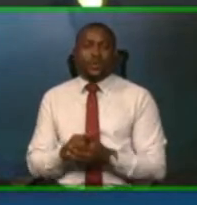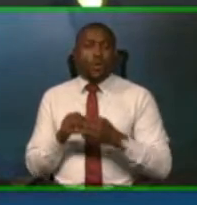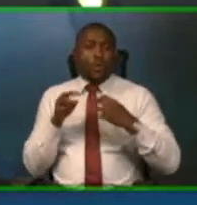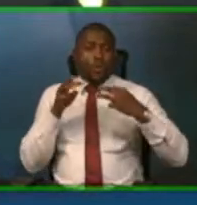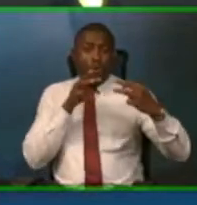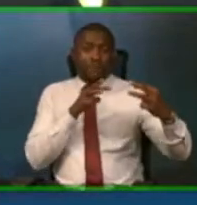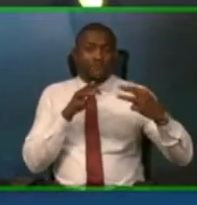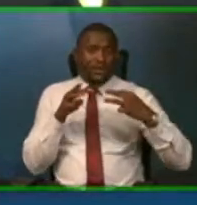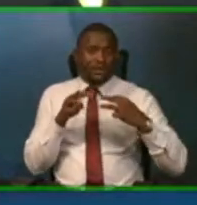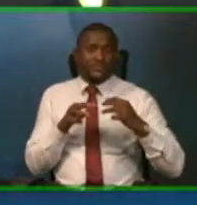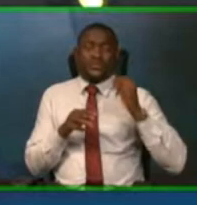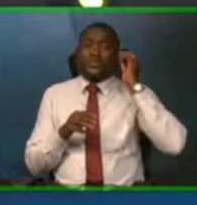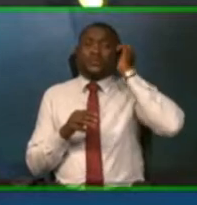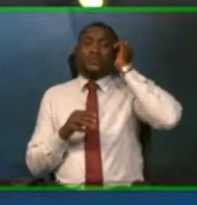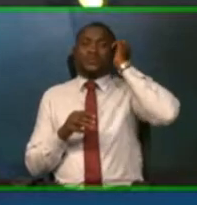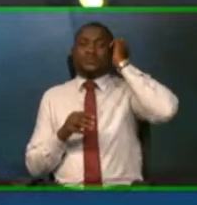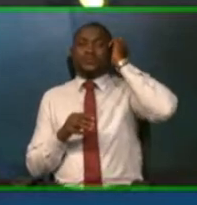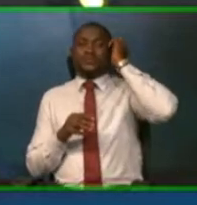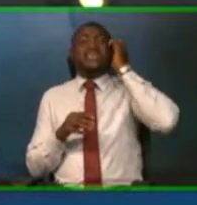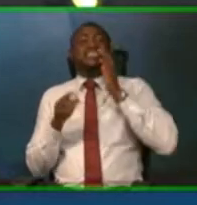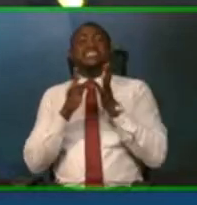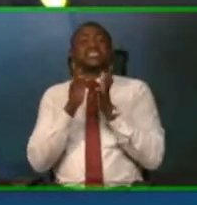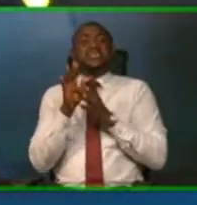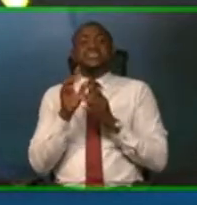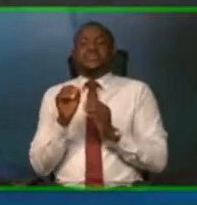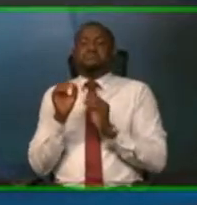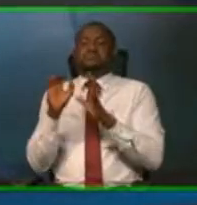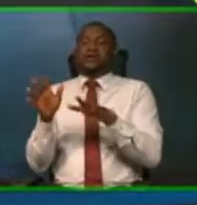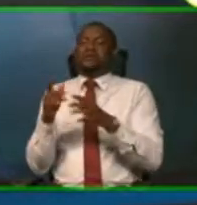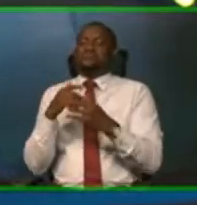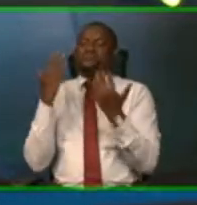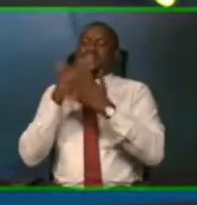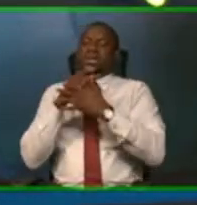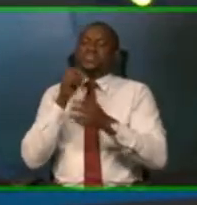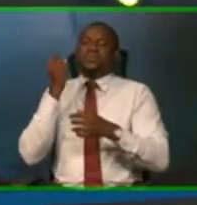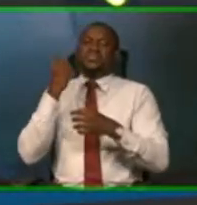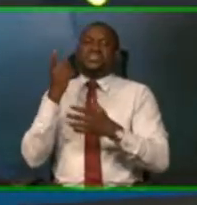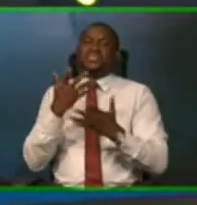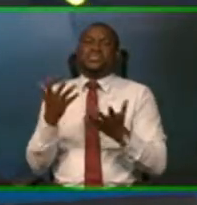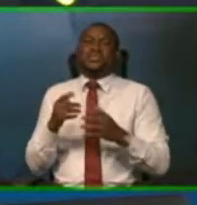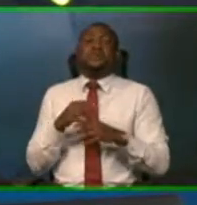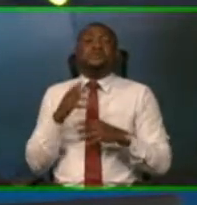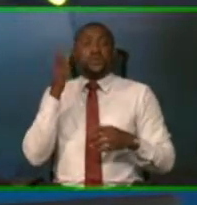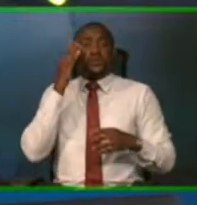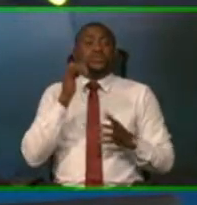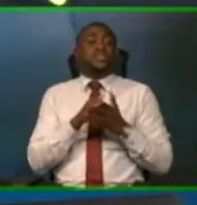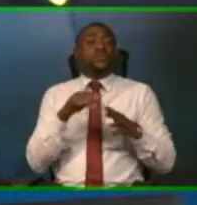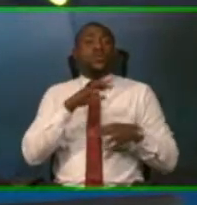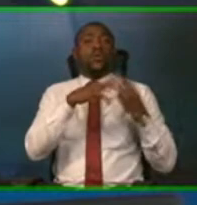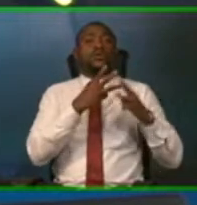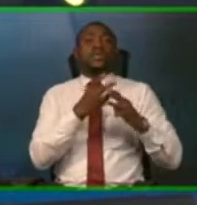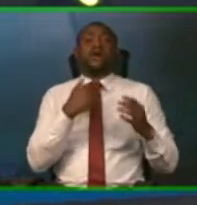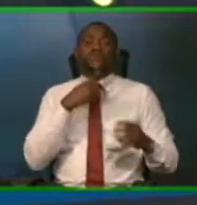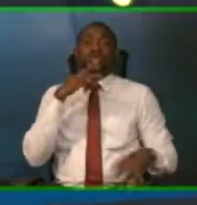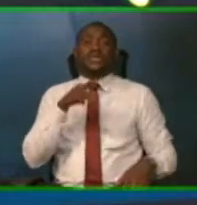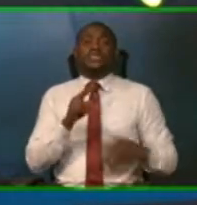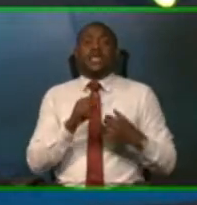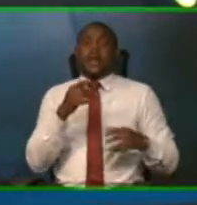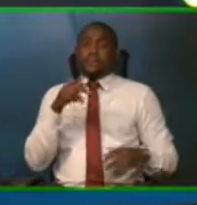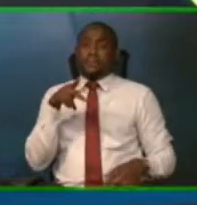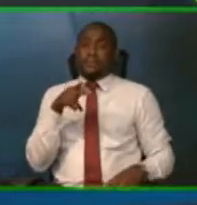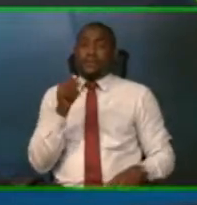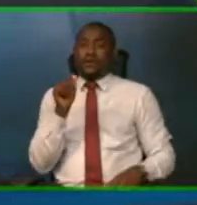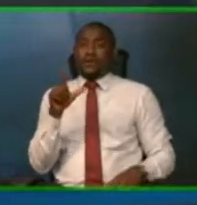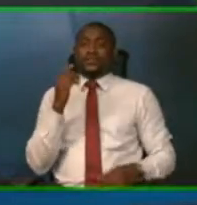Warfare. Jesus did not leave us in the dark as to the fact that the whole world lies in wickedness. Paul was teaching us and he said, we